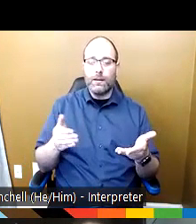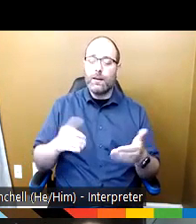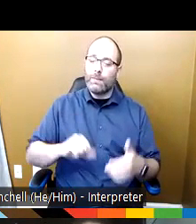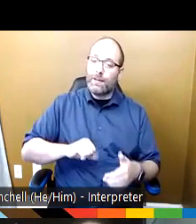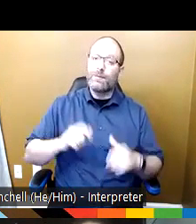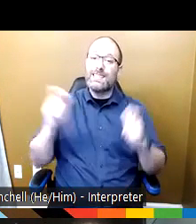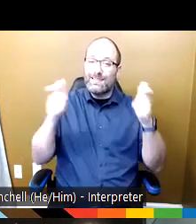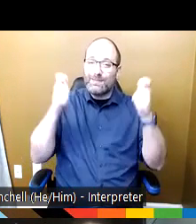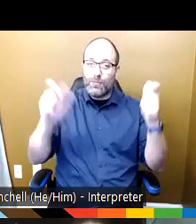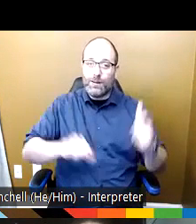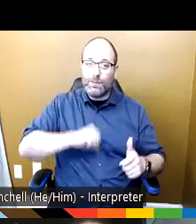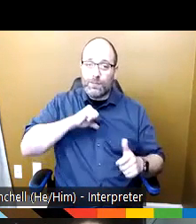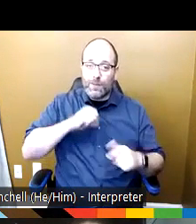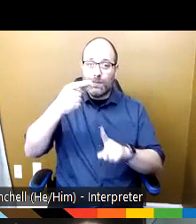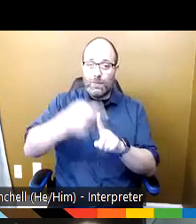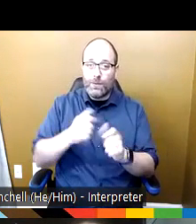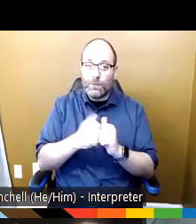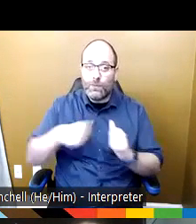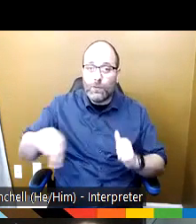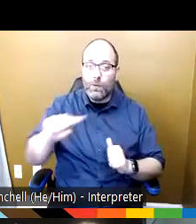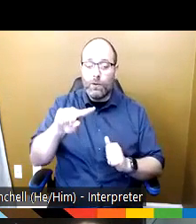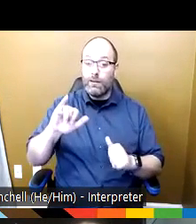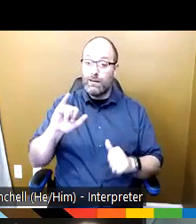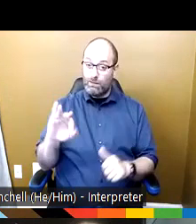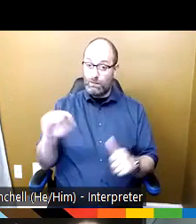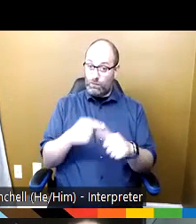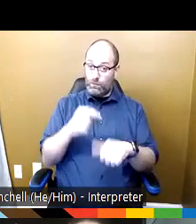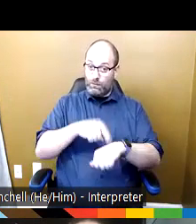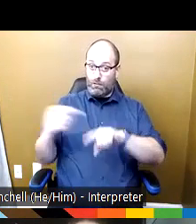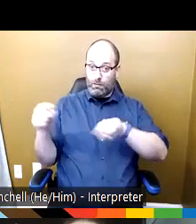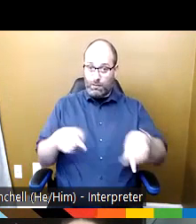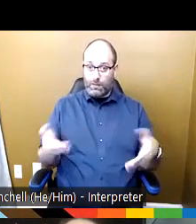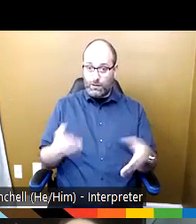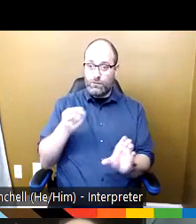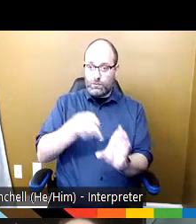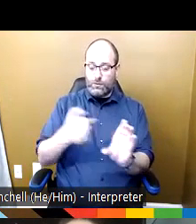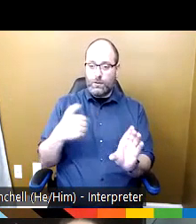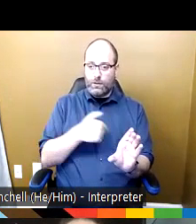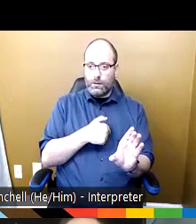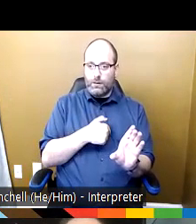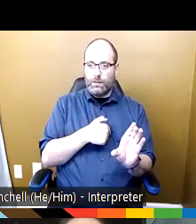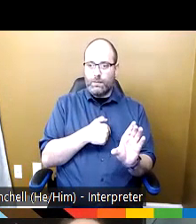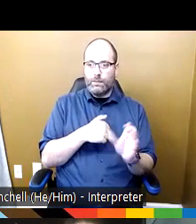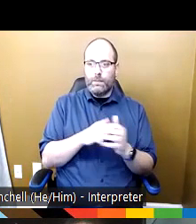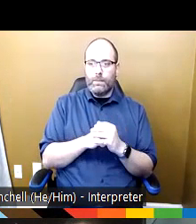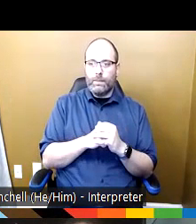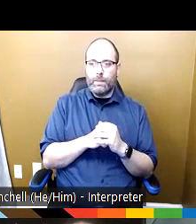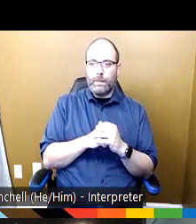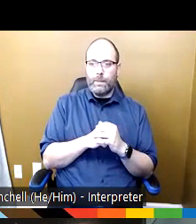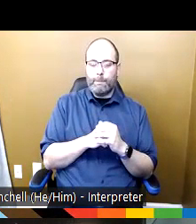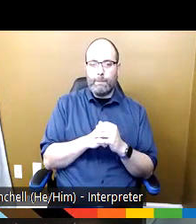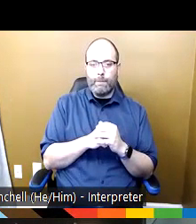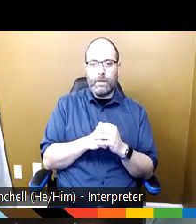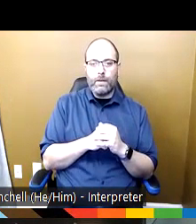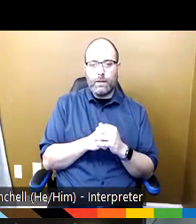with you all. If this is the first time in joining us, I'm just going to tell you a little bit about what the Mental Health